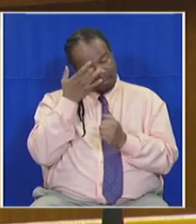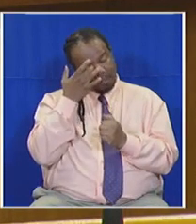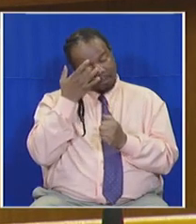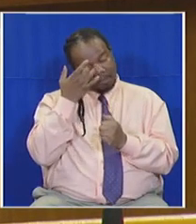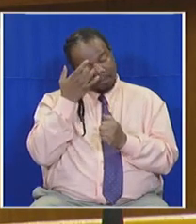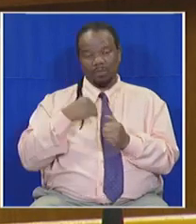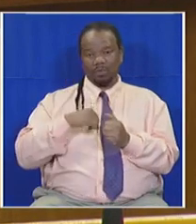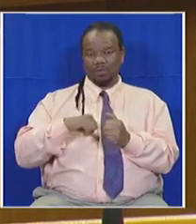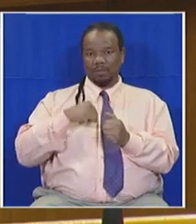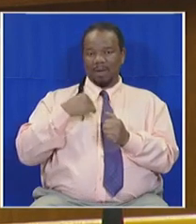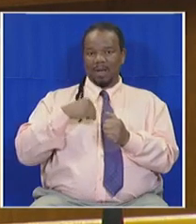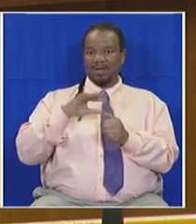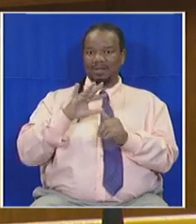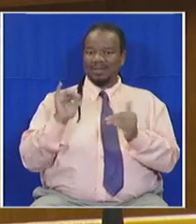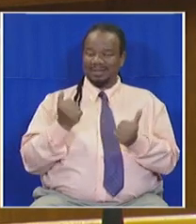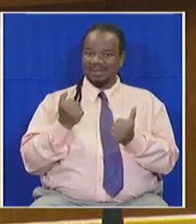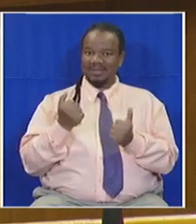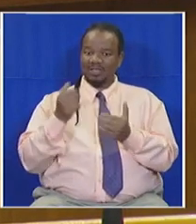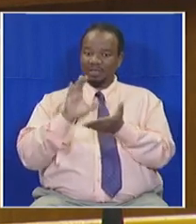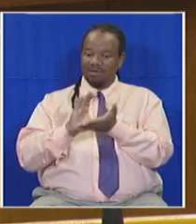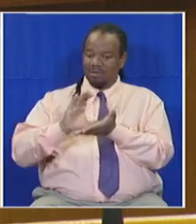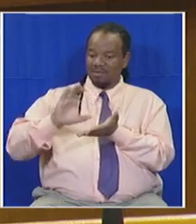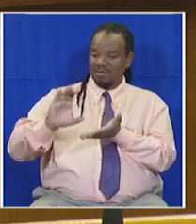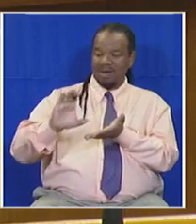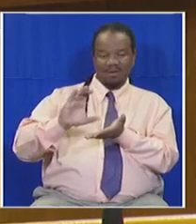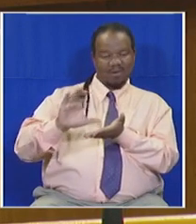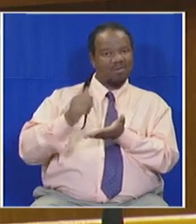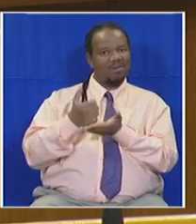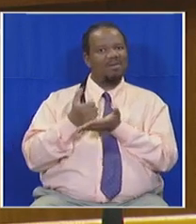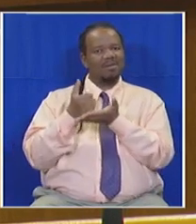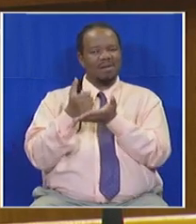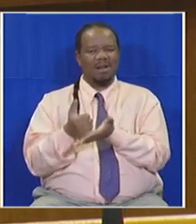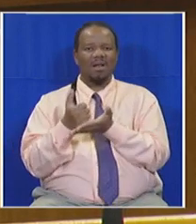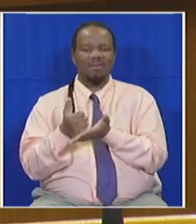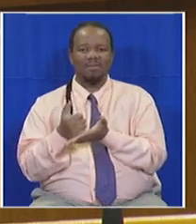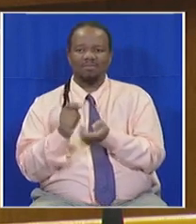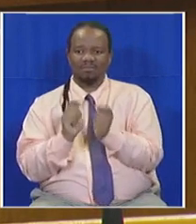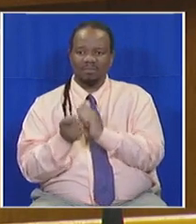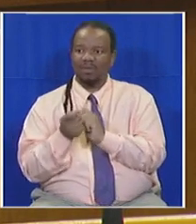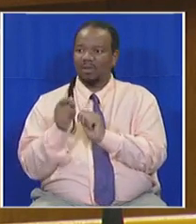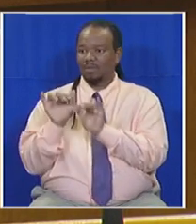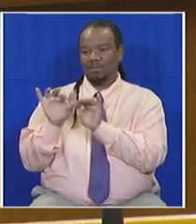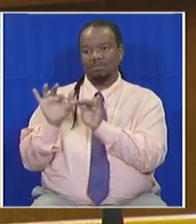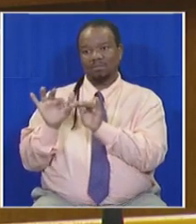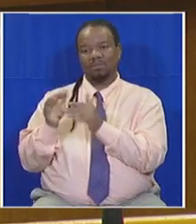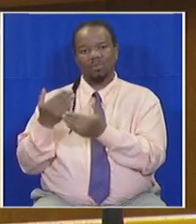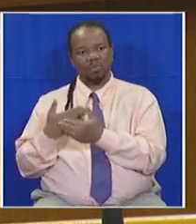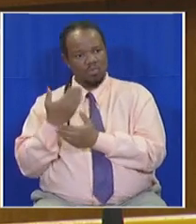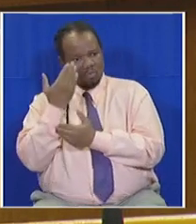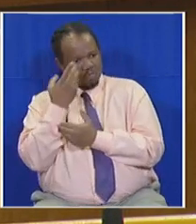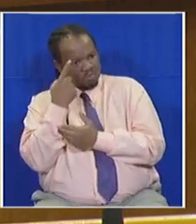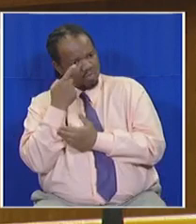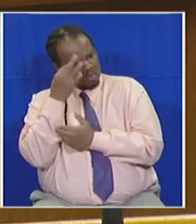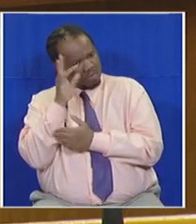vital role in changing the face of municipalities so that citizens experience firsthand the work of local